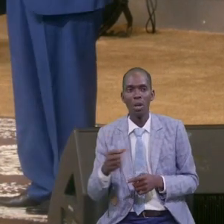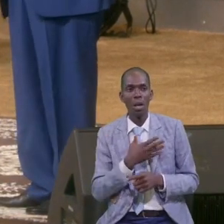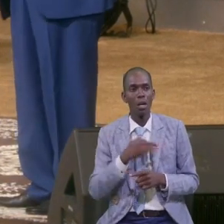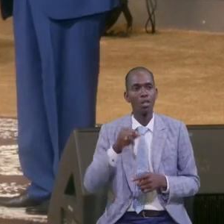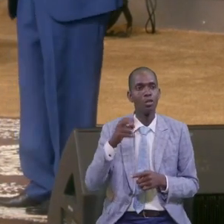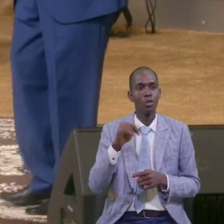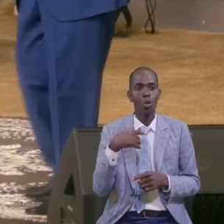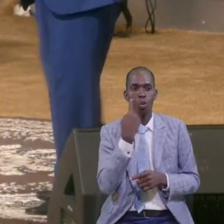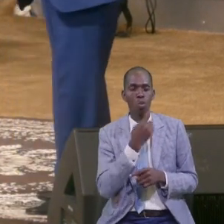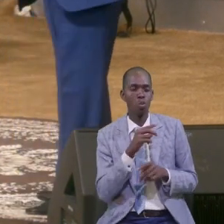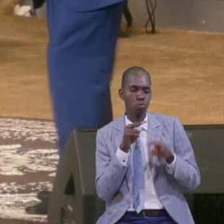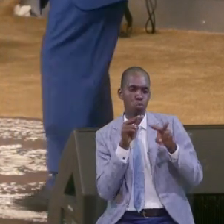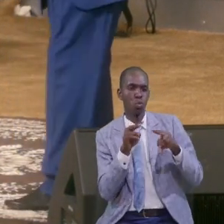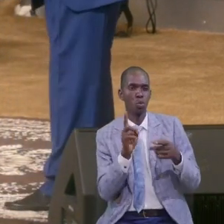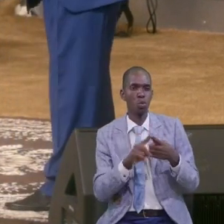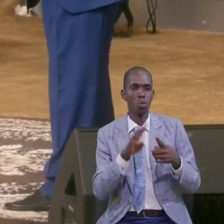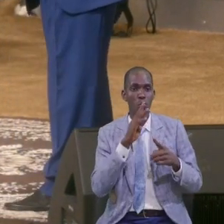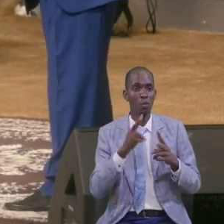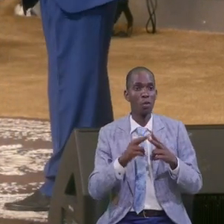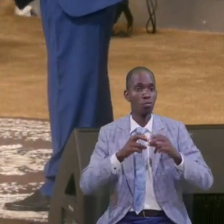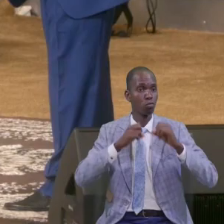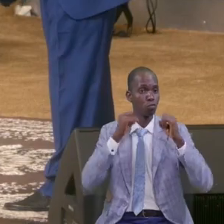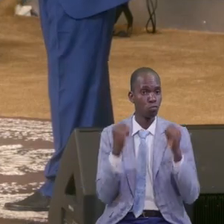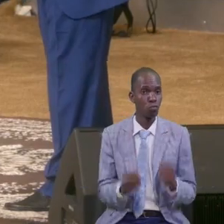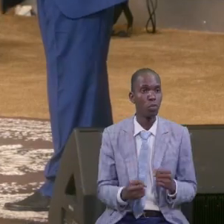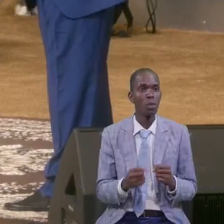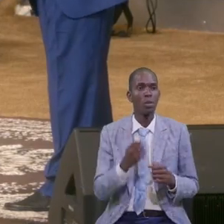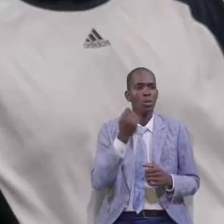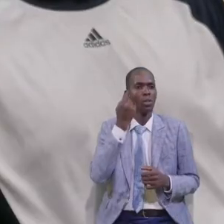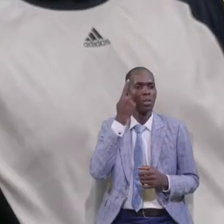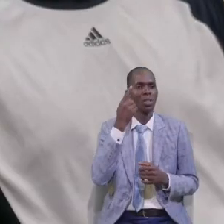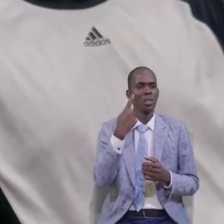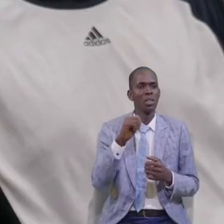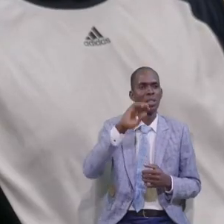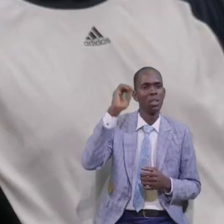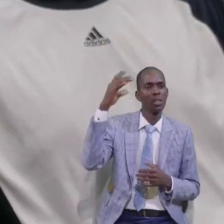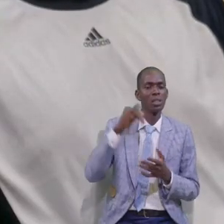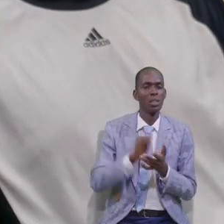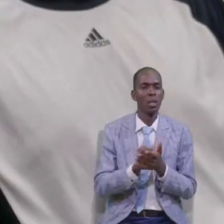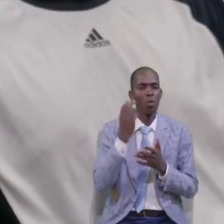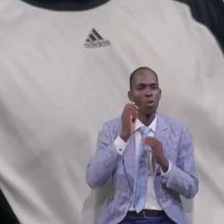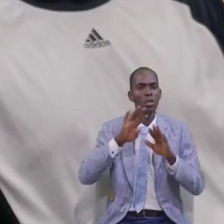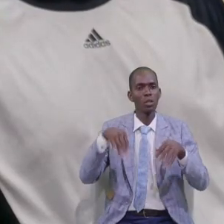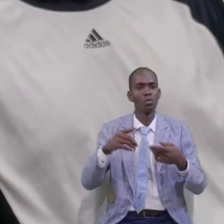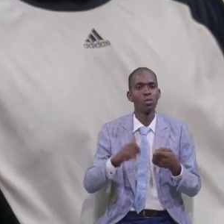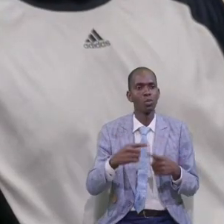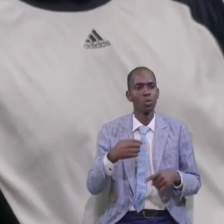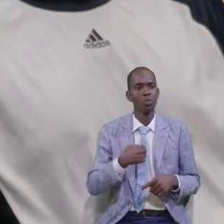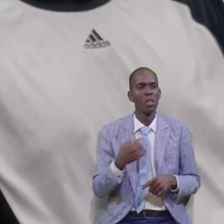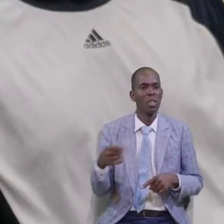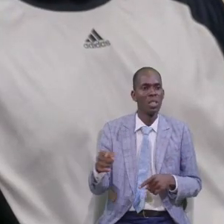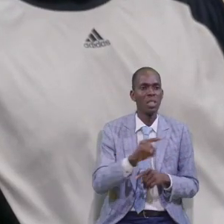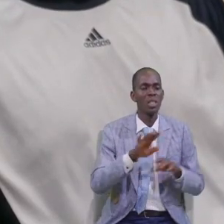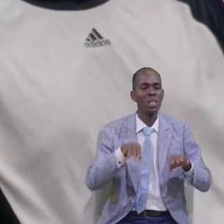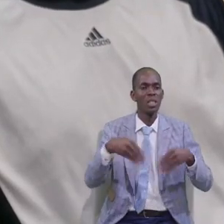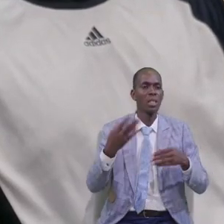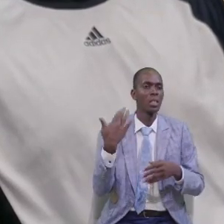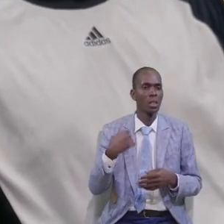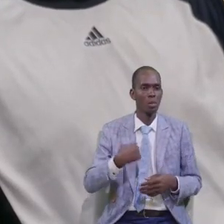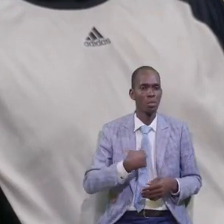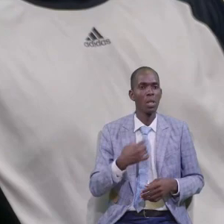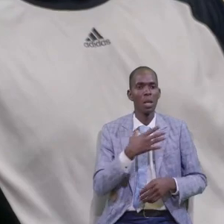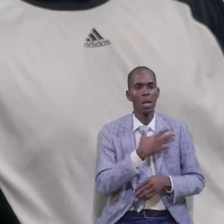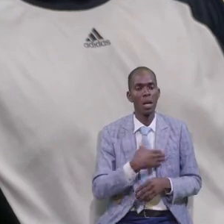when they perceived the grace that was given unto me, they gave me and Barnabas